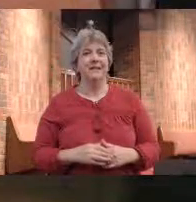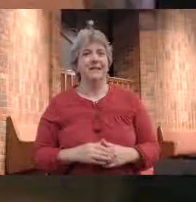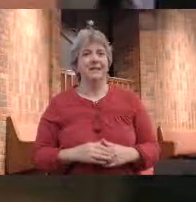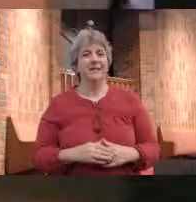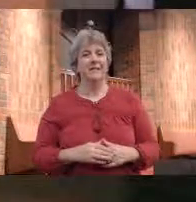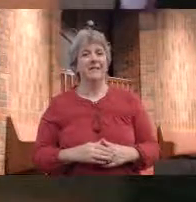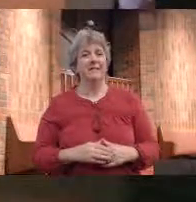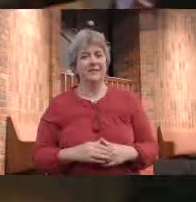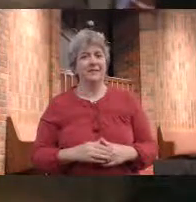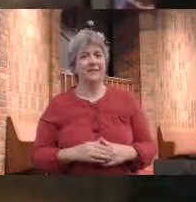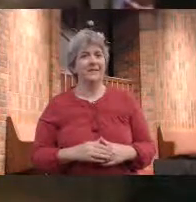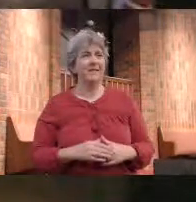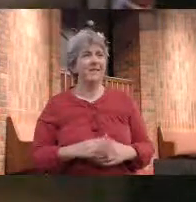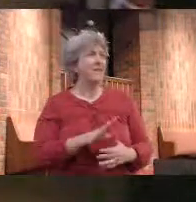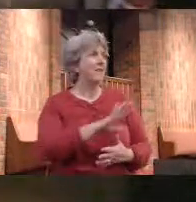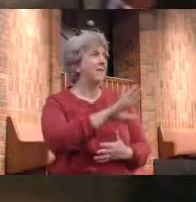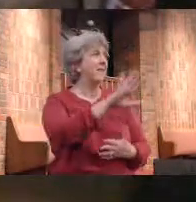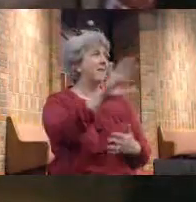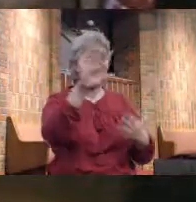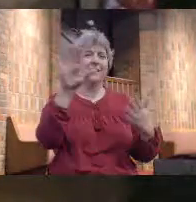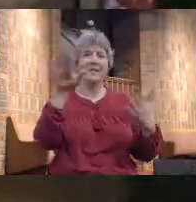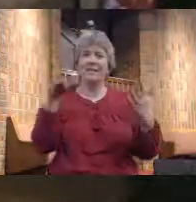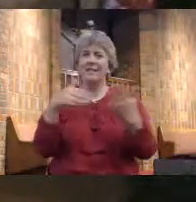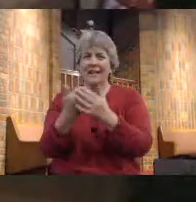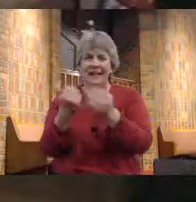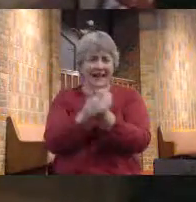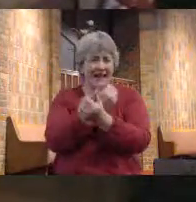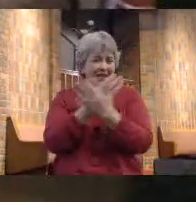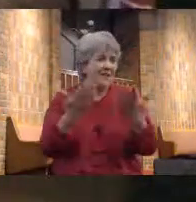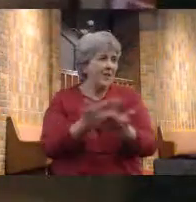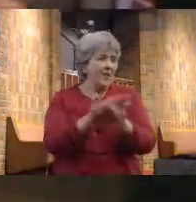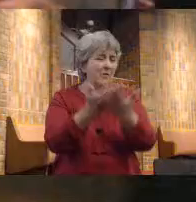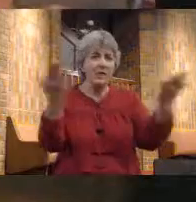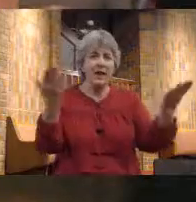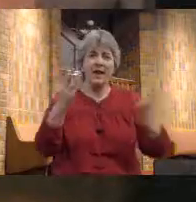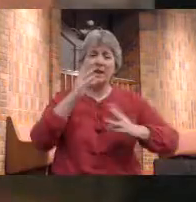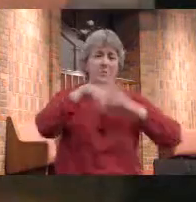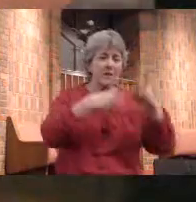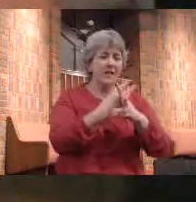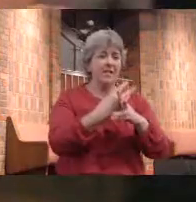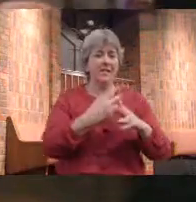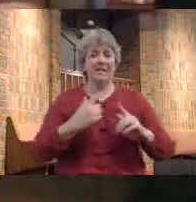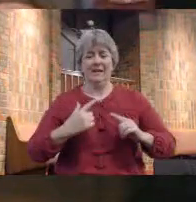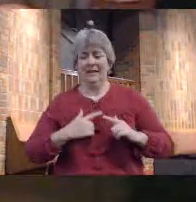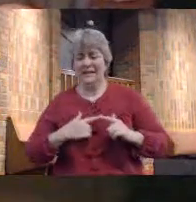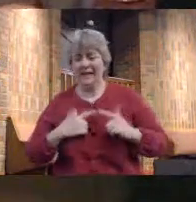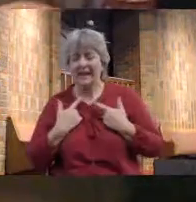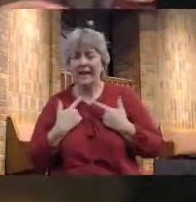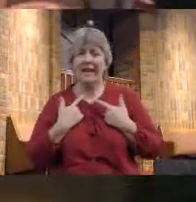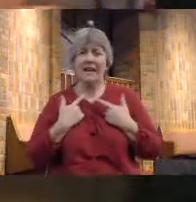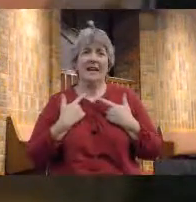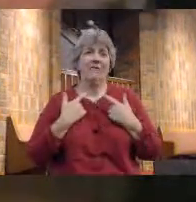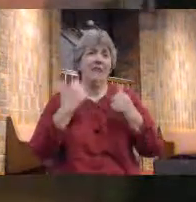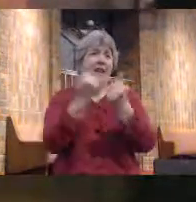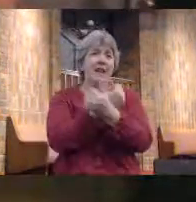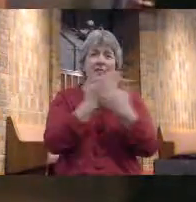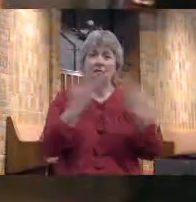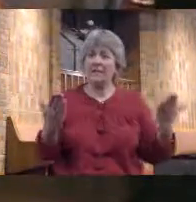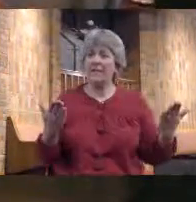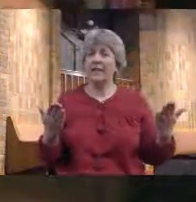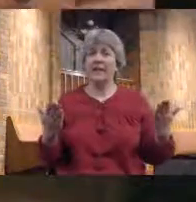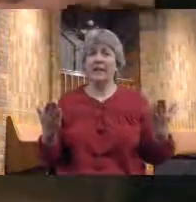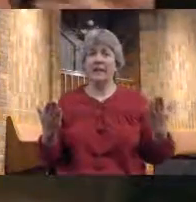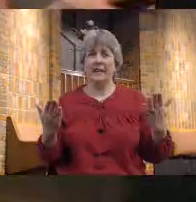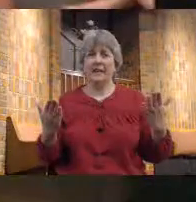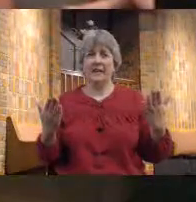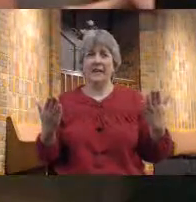The whole of creation, everything that around us, the world, life, our all the forces that are there, they're held together